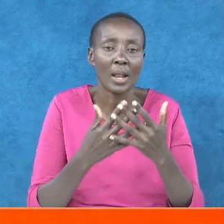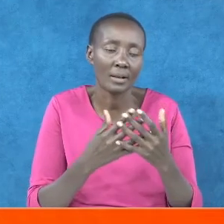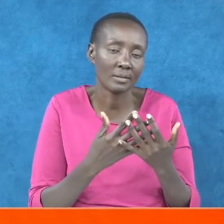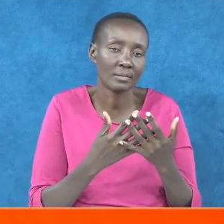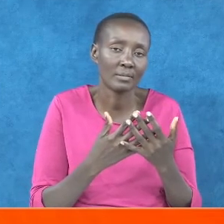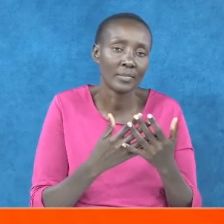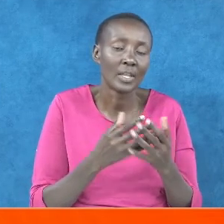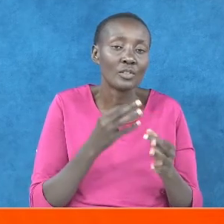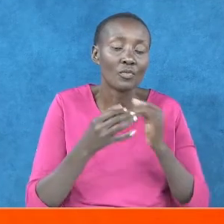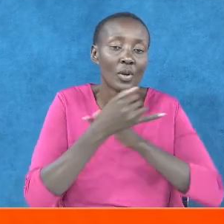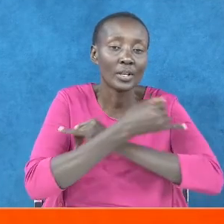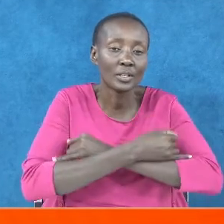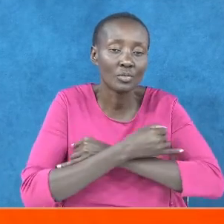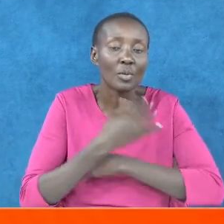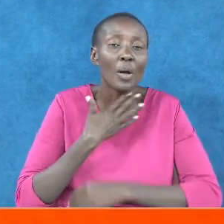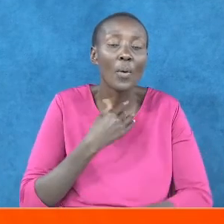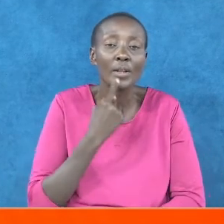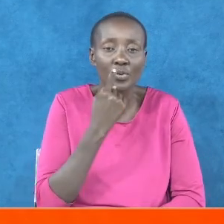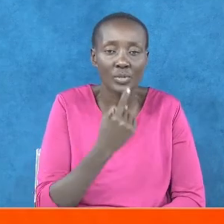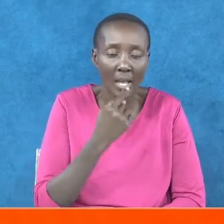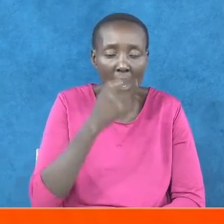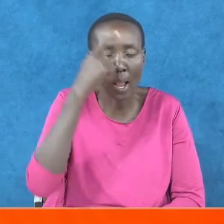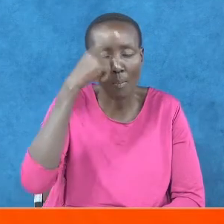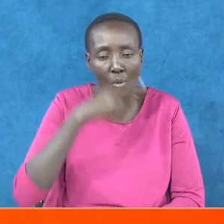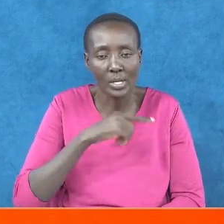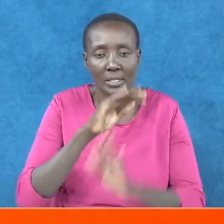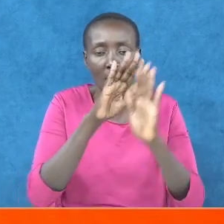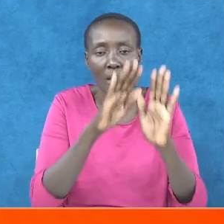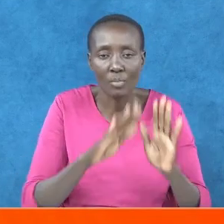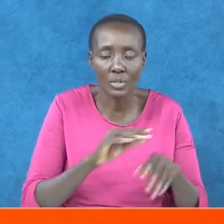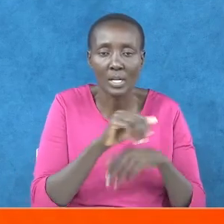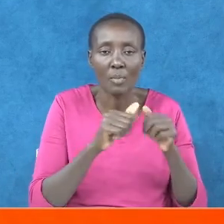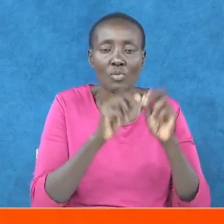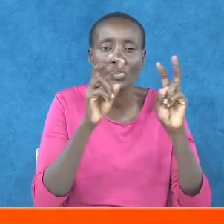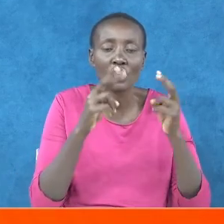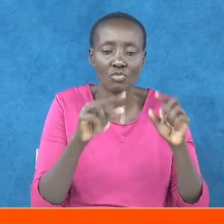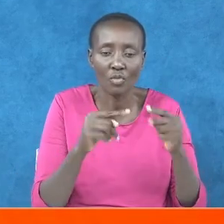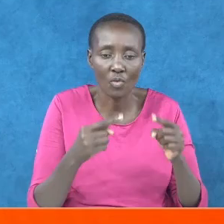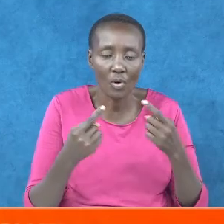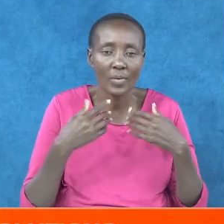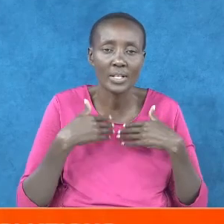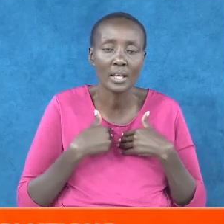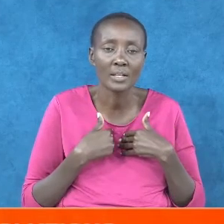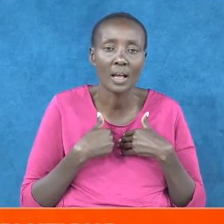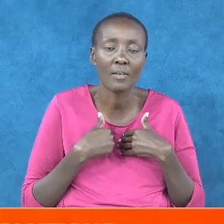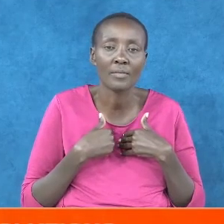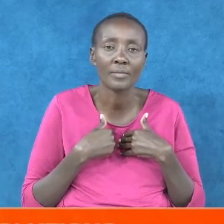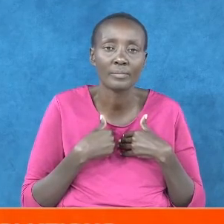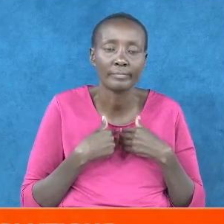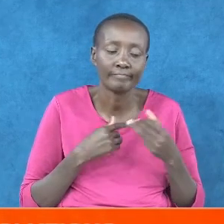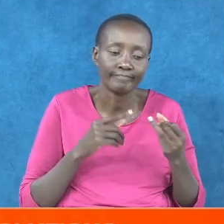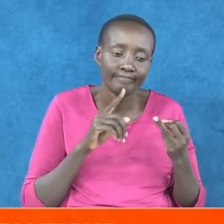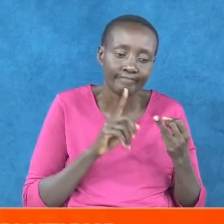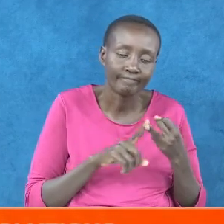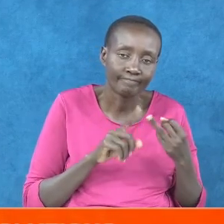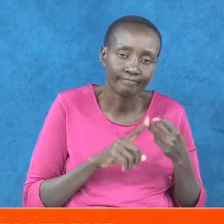etc. So for institutions, I would say come up with policies on hot button issues of conflict that may arise between parties. Then when it comes